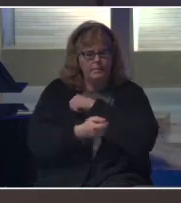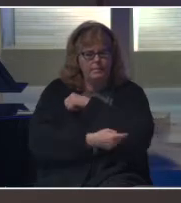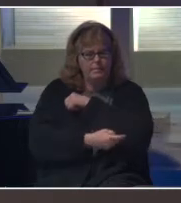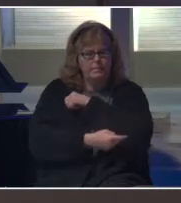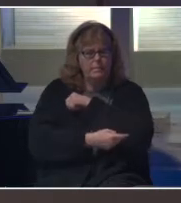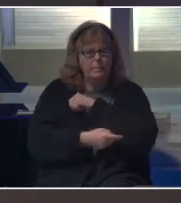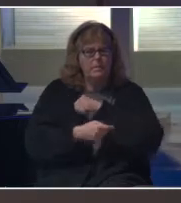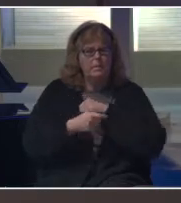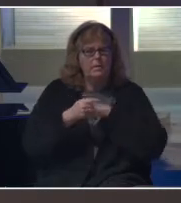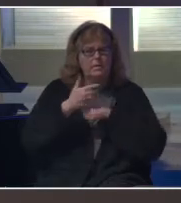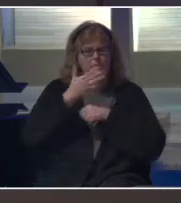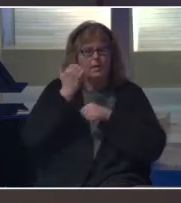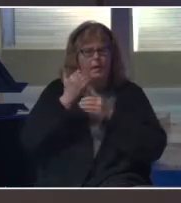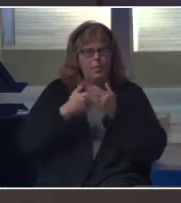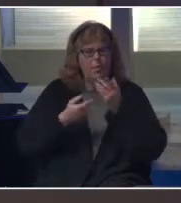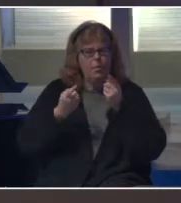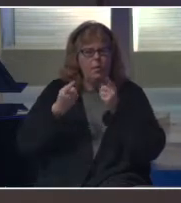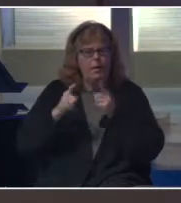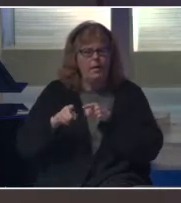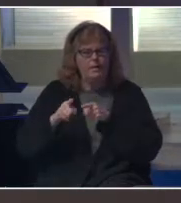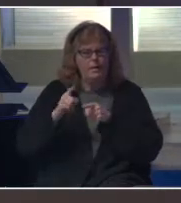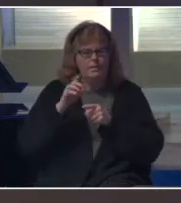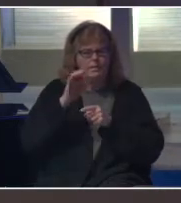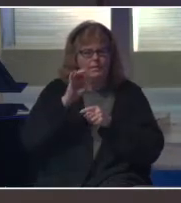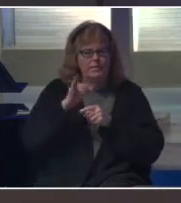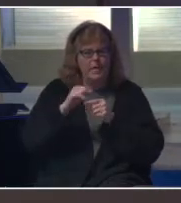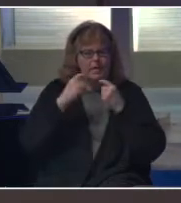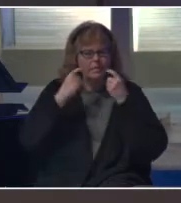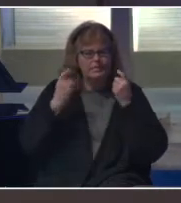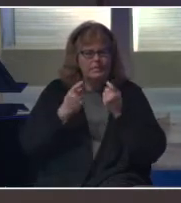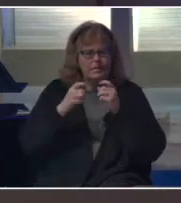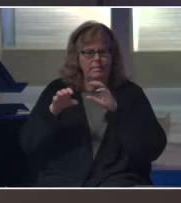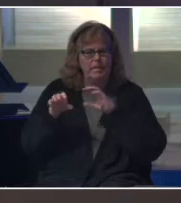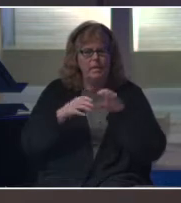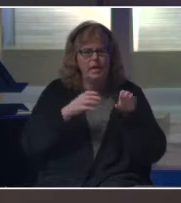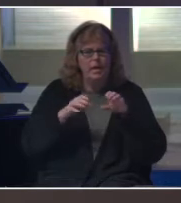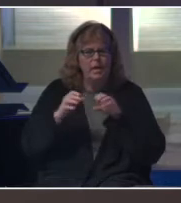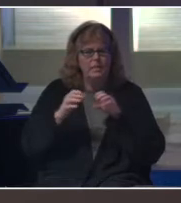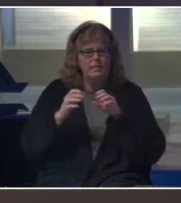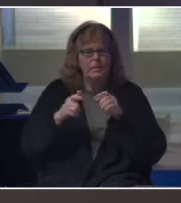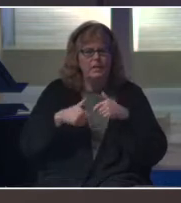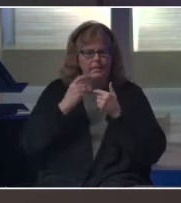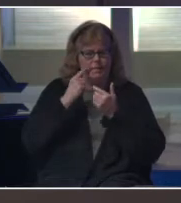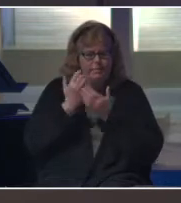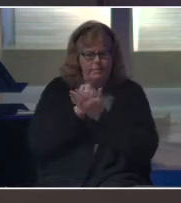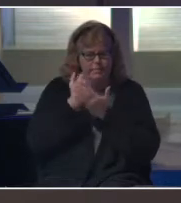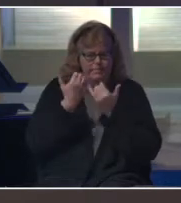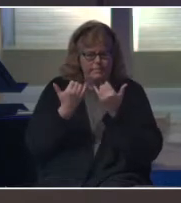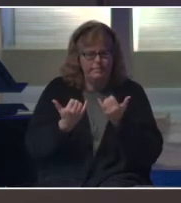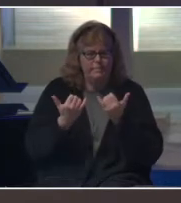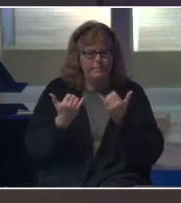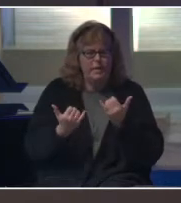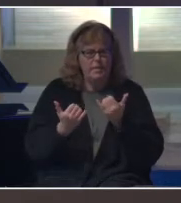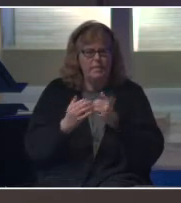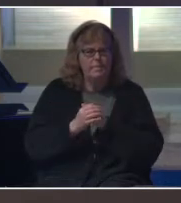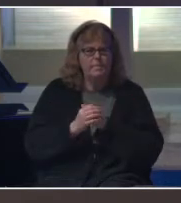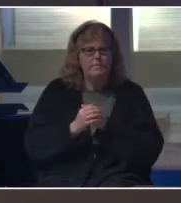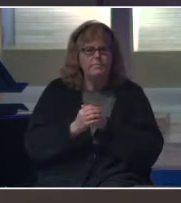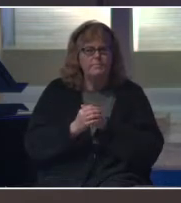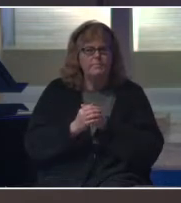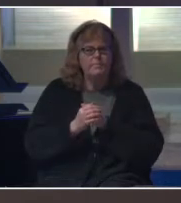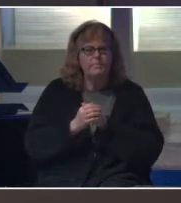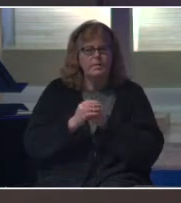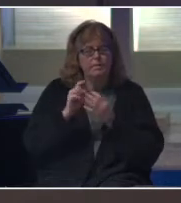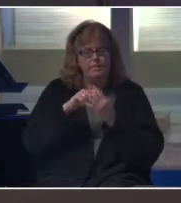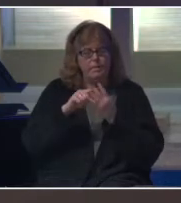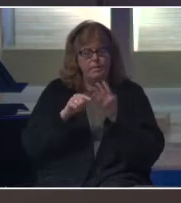about the consequences of that sinful act, living for the moment. And so from these